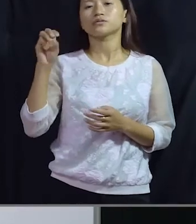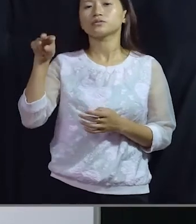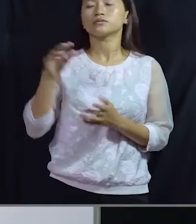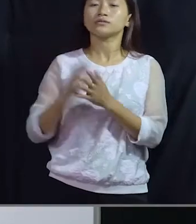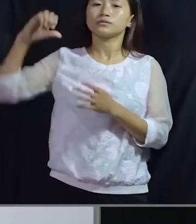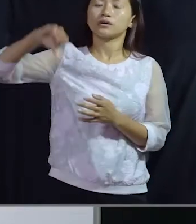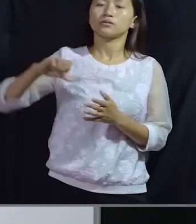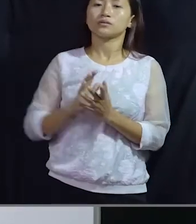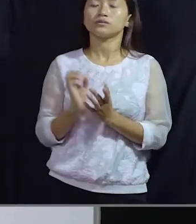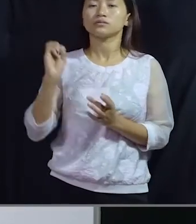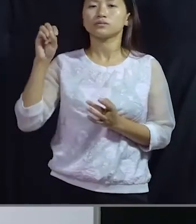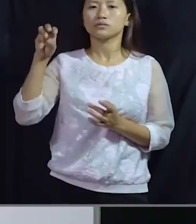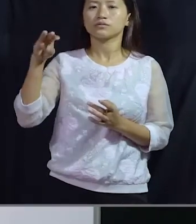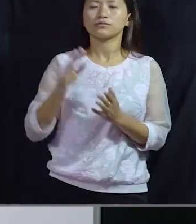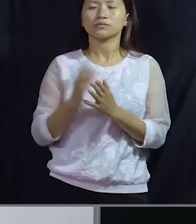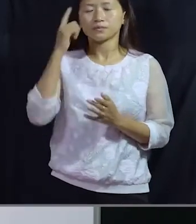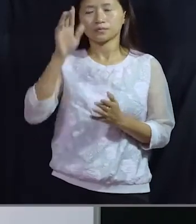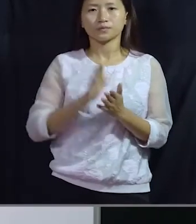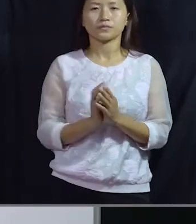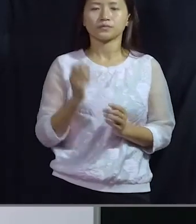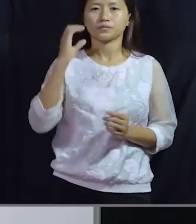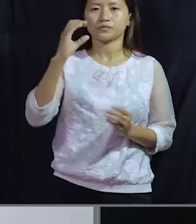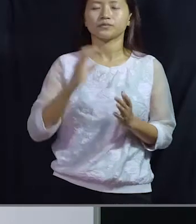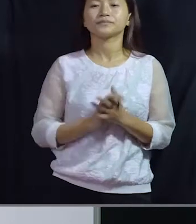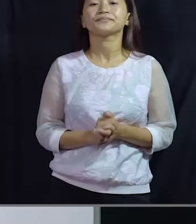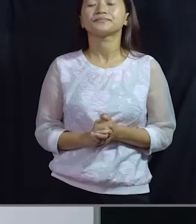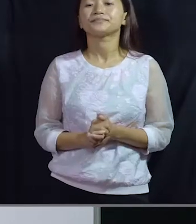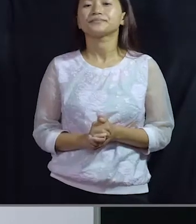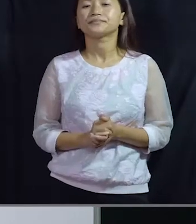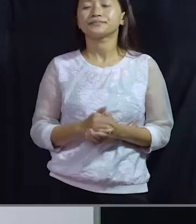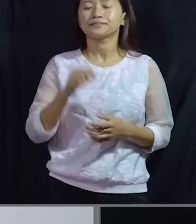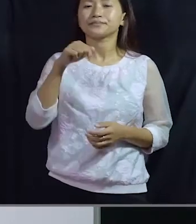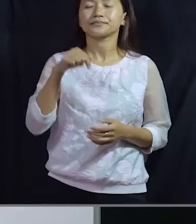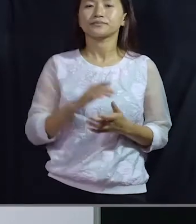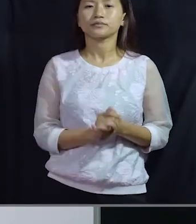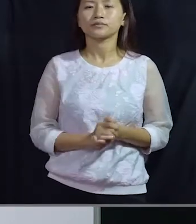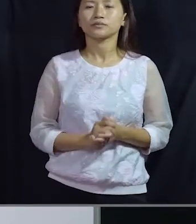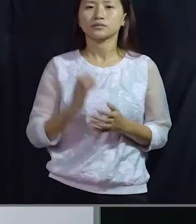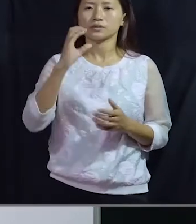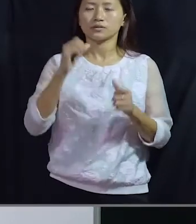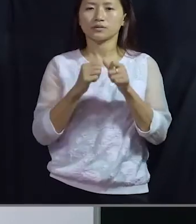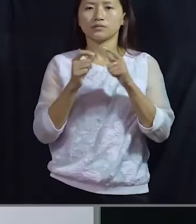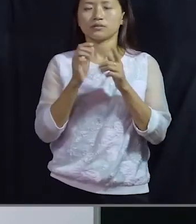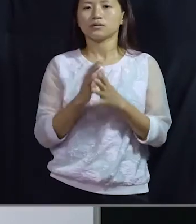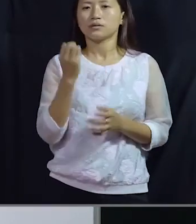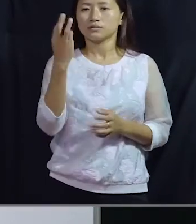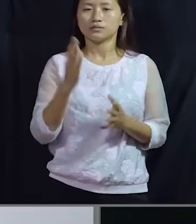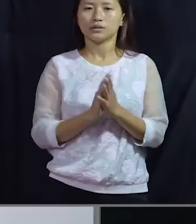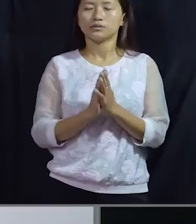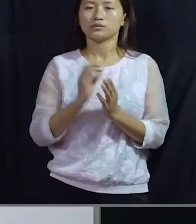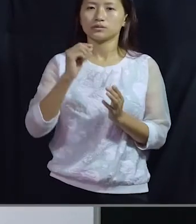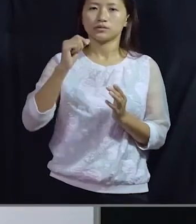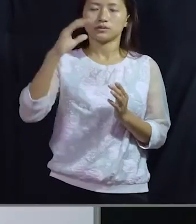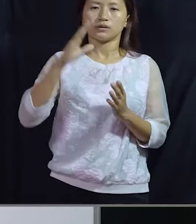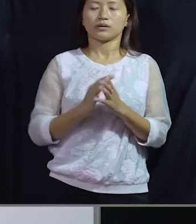9,000 for C. Which means this is now the capital amount for A, B,